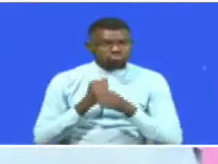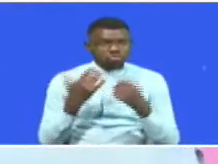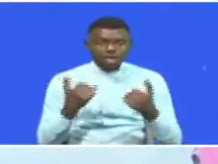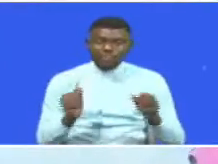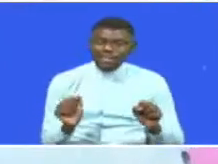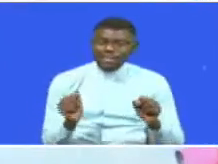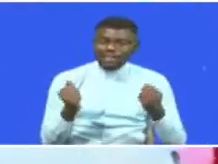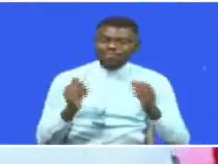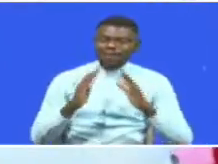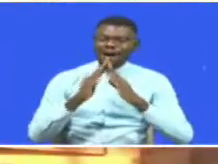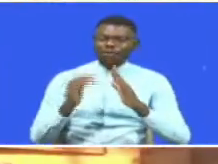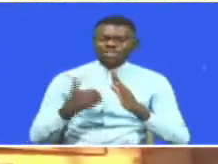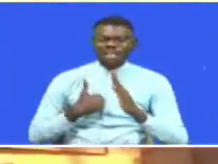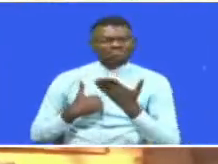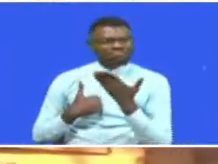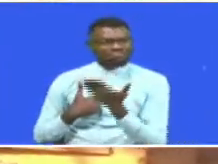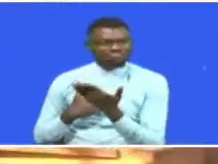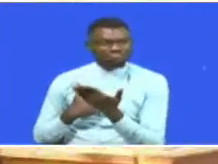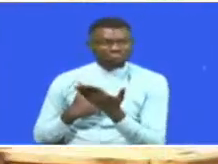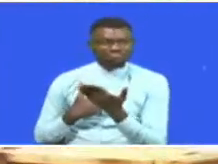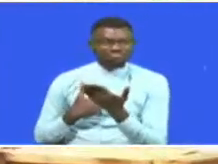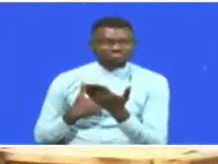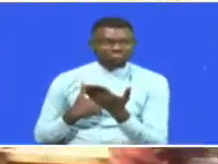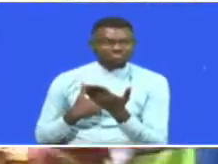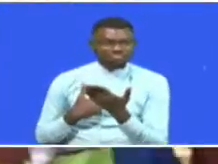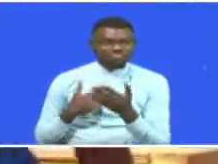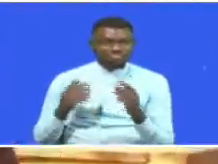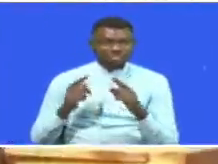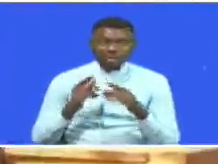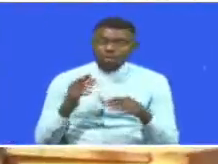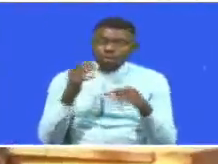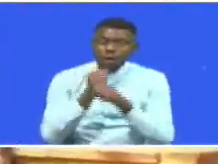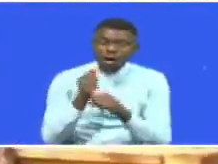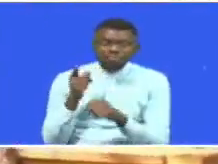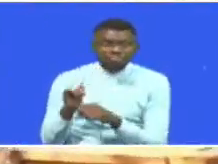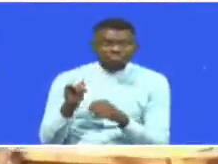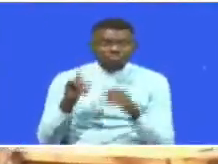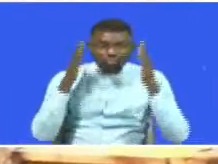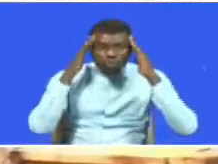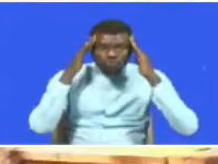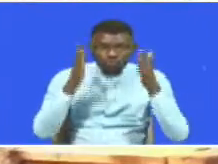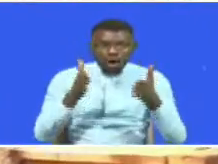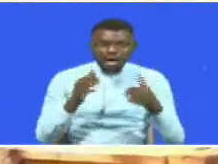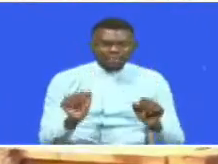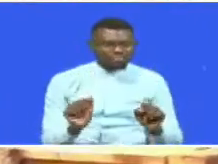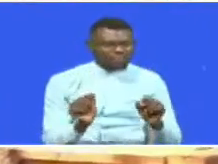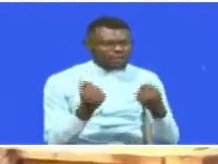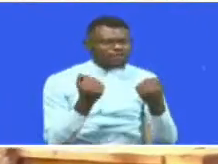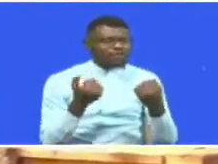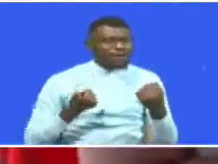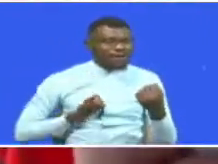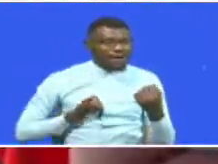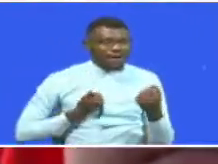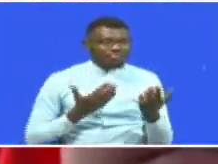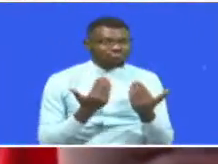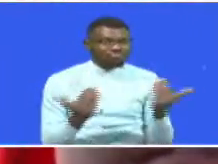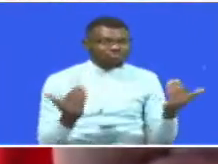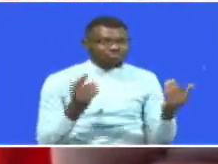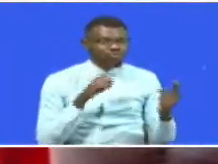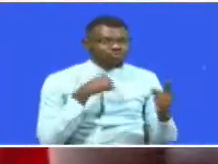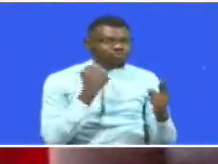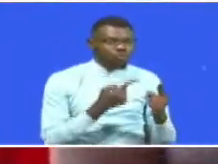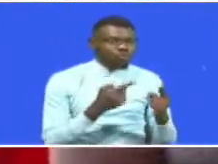under shelter of the Last Mile 4D, an organization that deals with rescue operations of girls under the threat